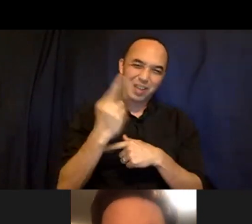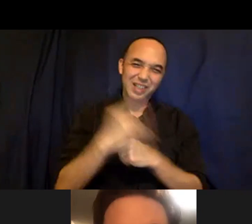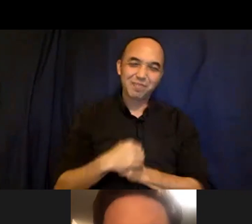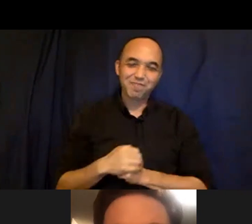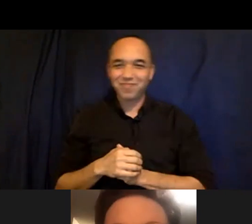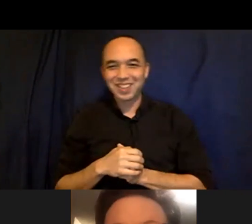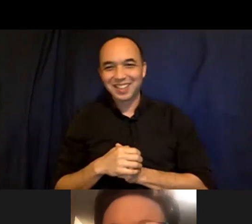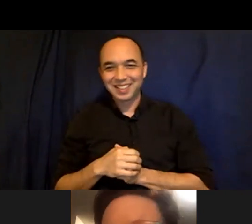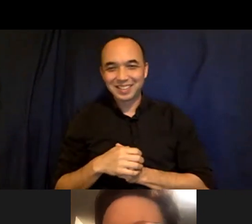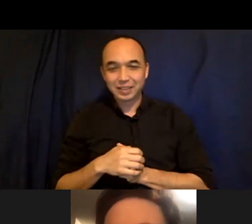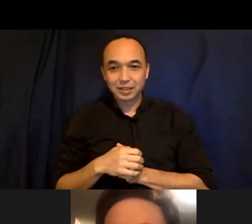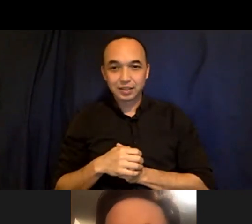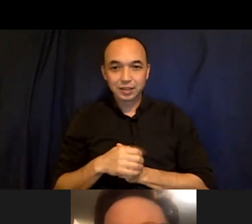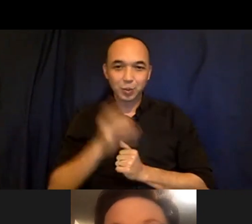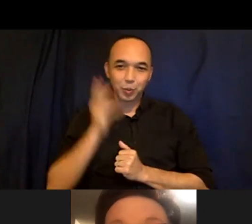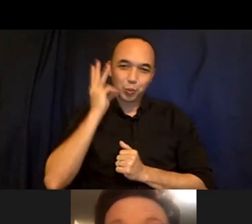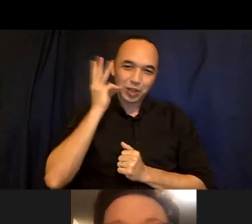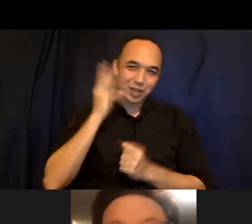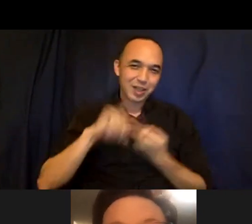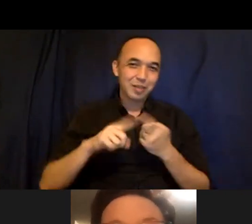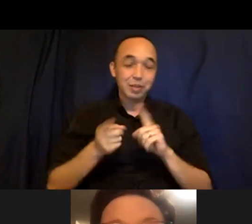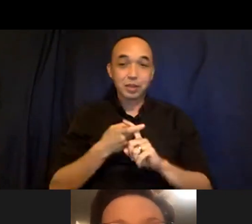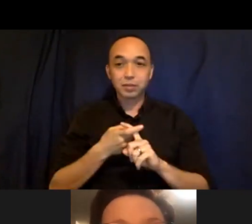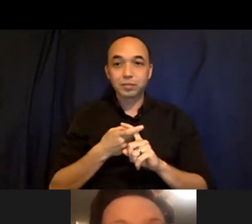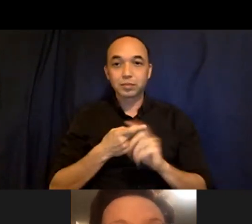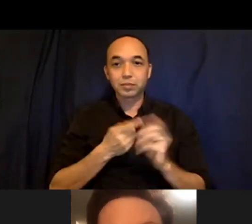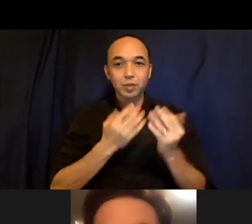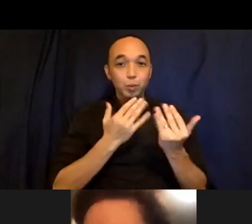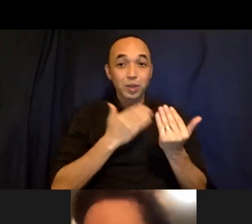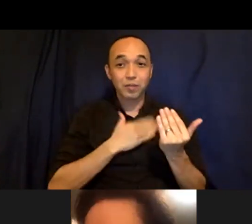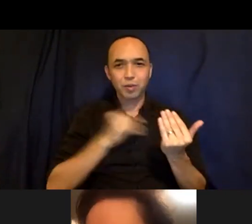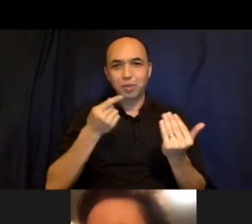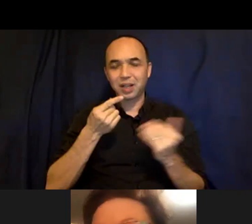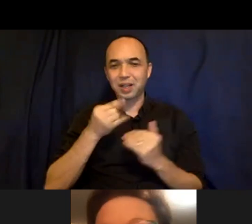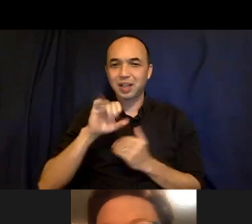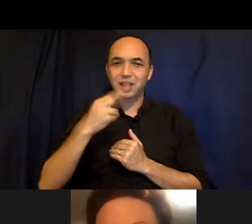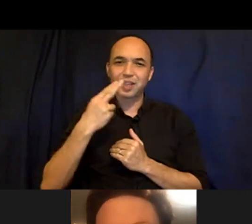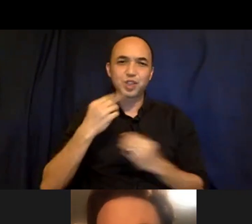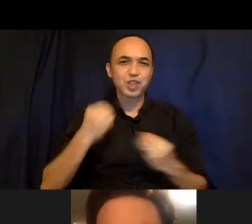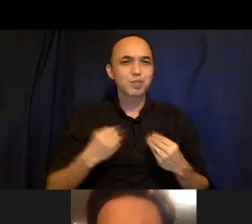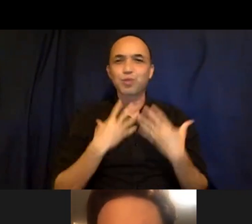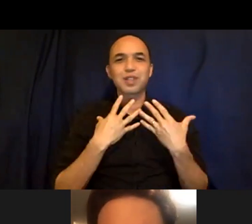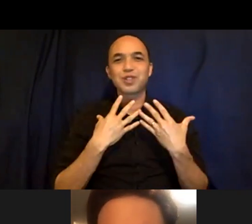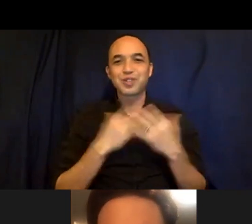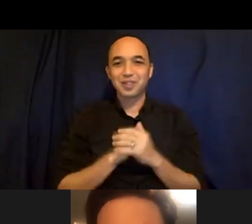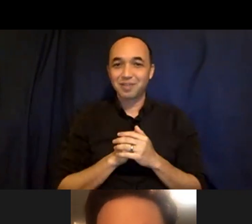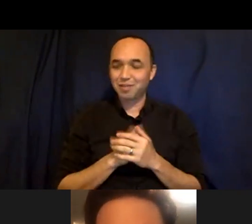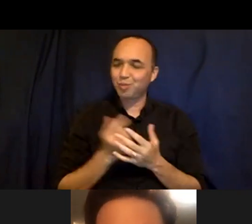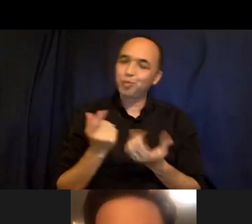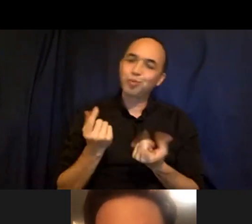that. Wine buddies. I'm waiting for my GISH inspiration. Yeah, what do you think you're gonna